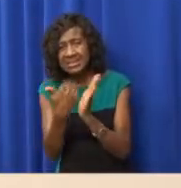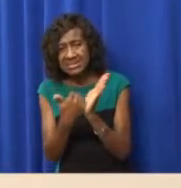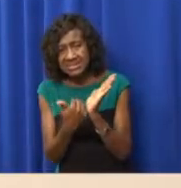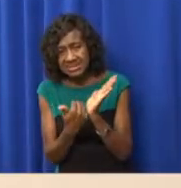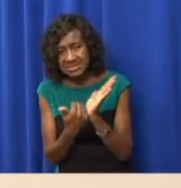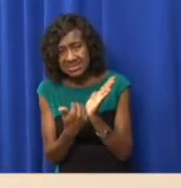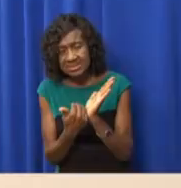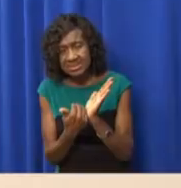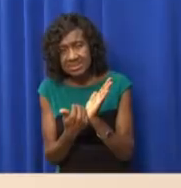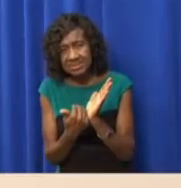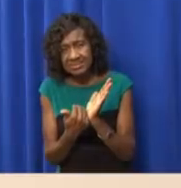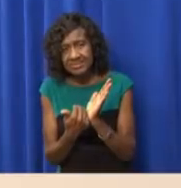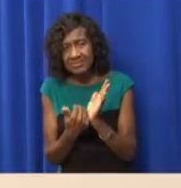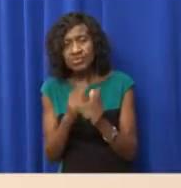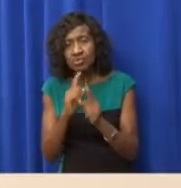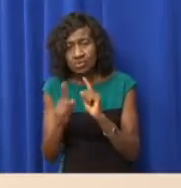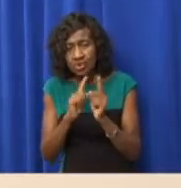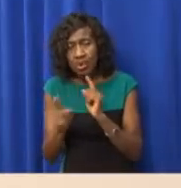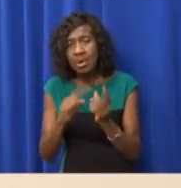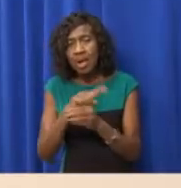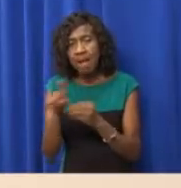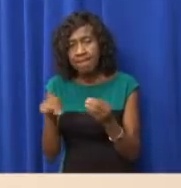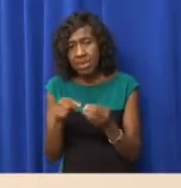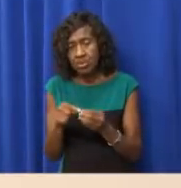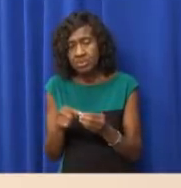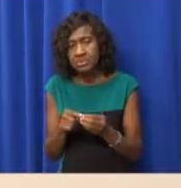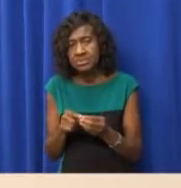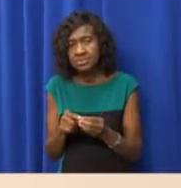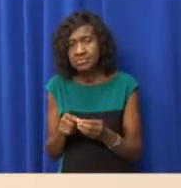urgently. I'm